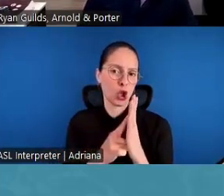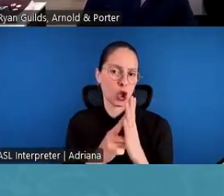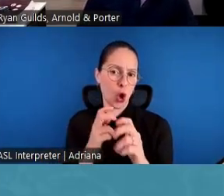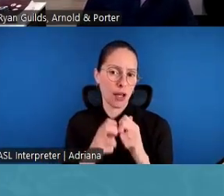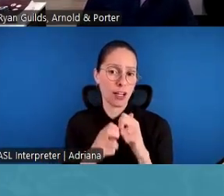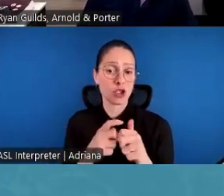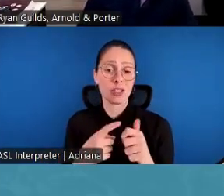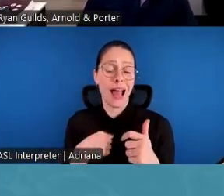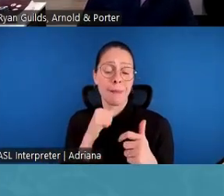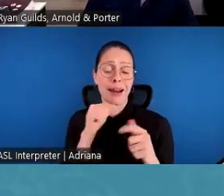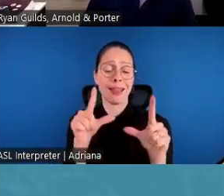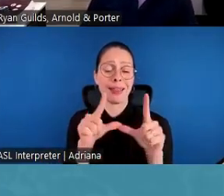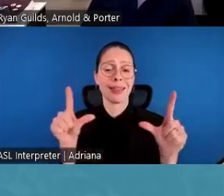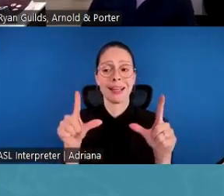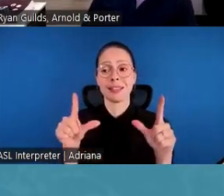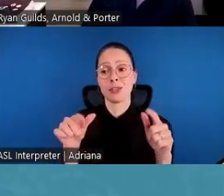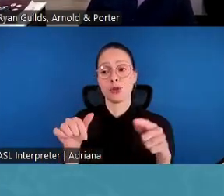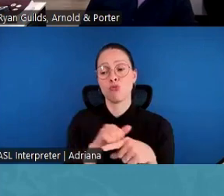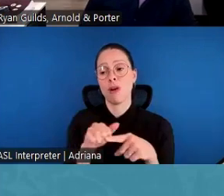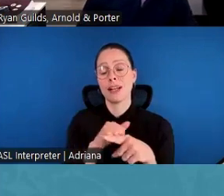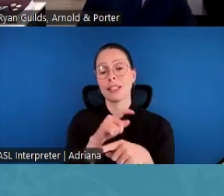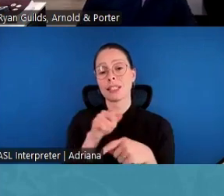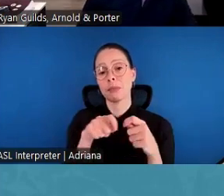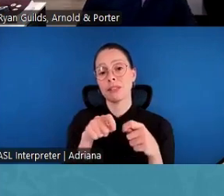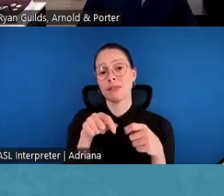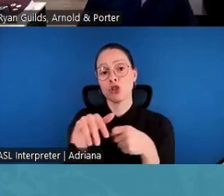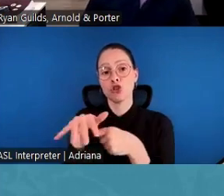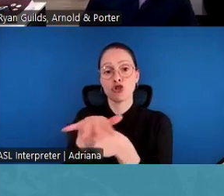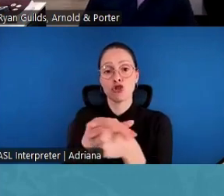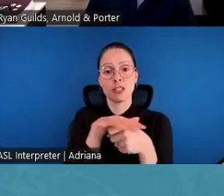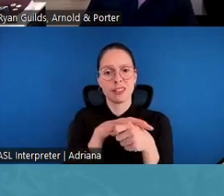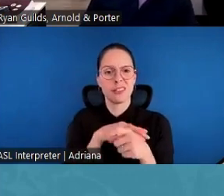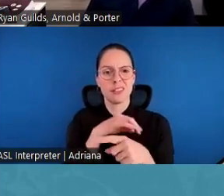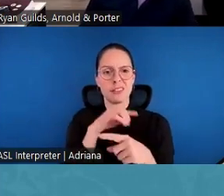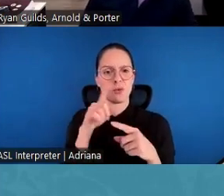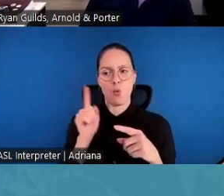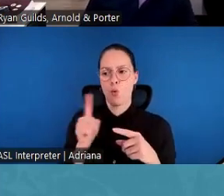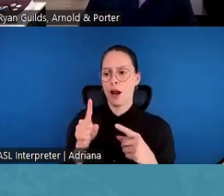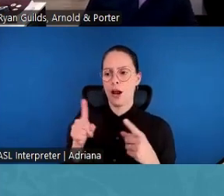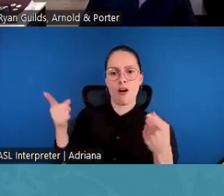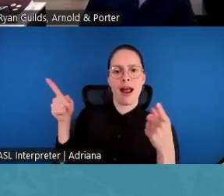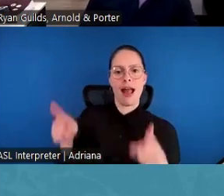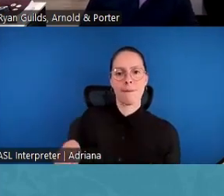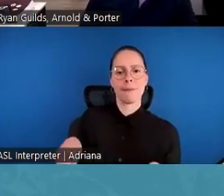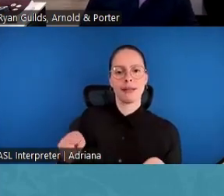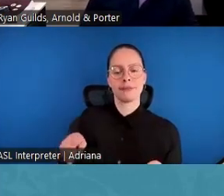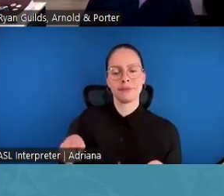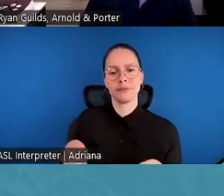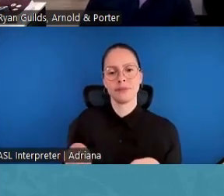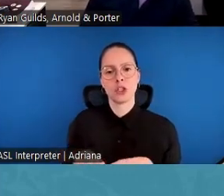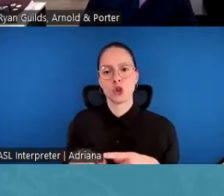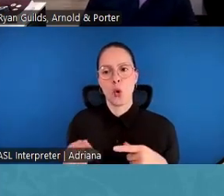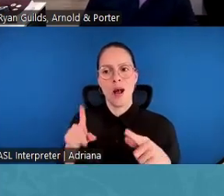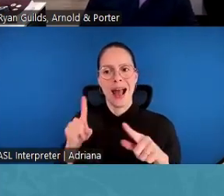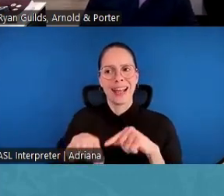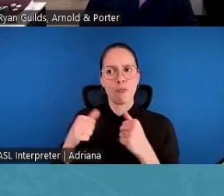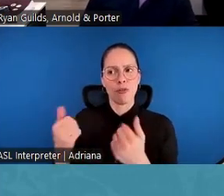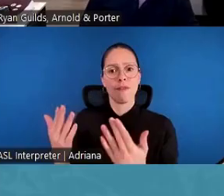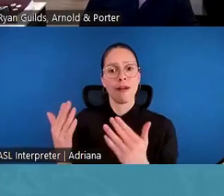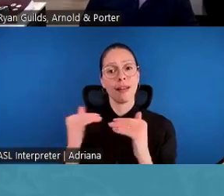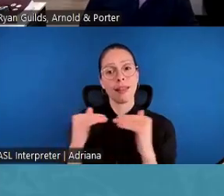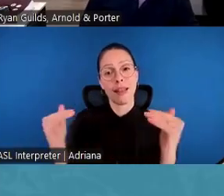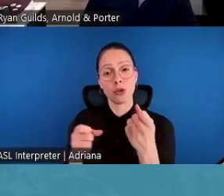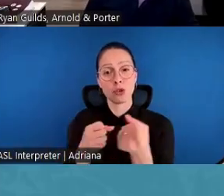the jurisdictions in which these offenses have occurred. So I can't provide the kind of level of support that I would need to on the